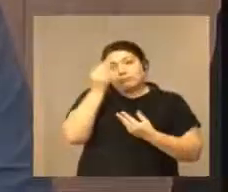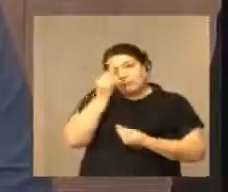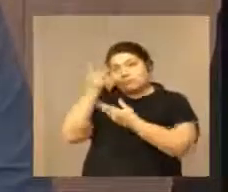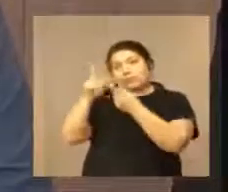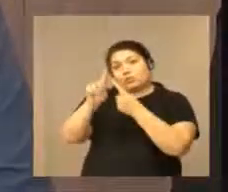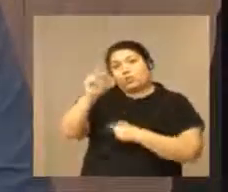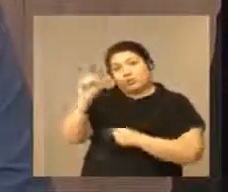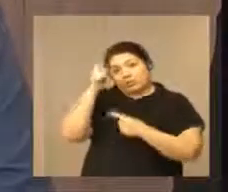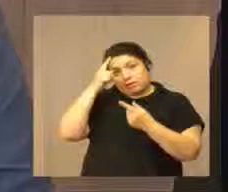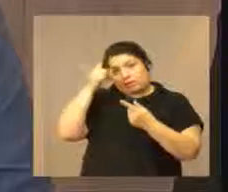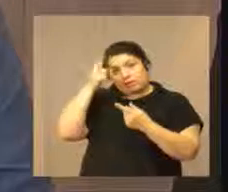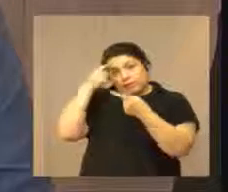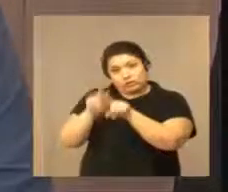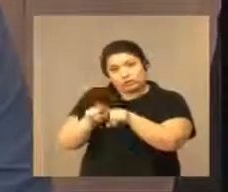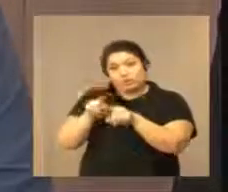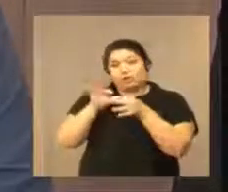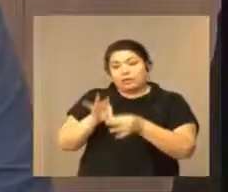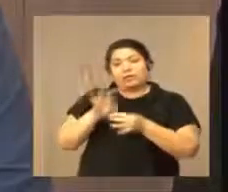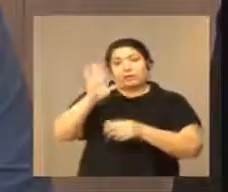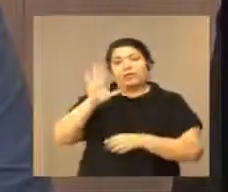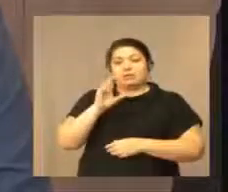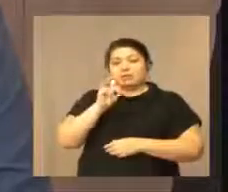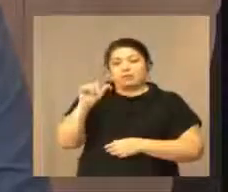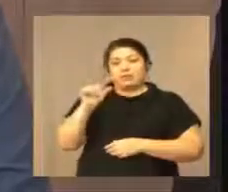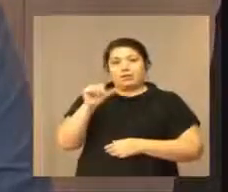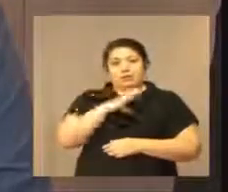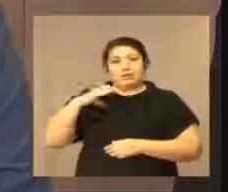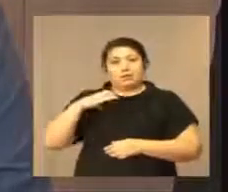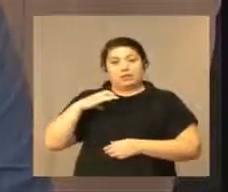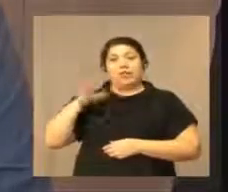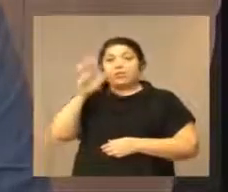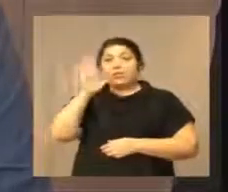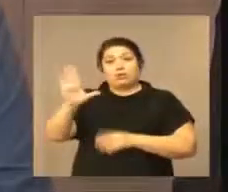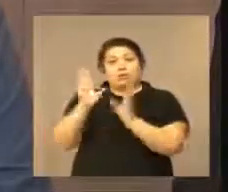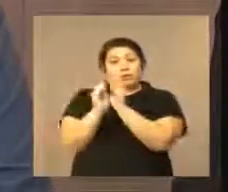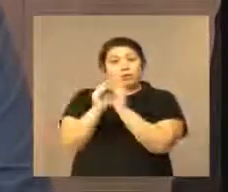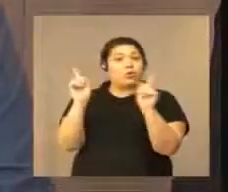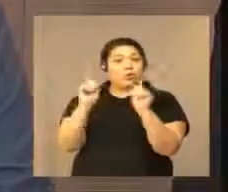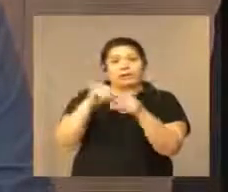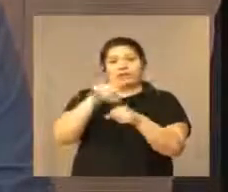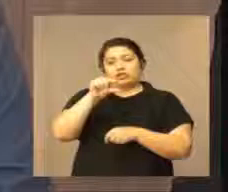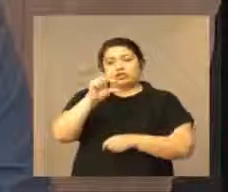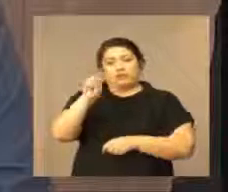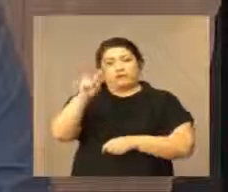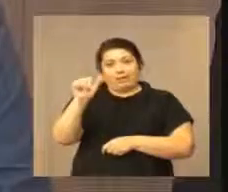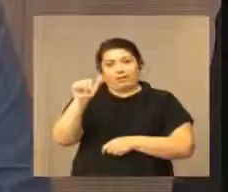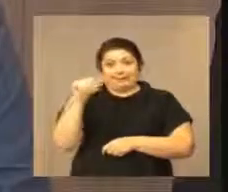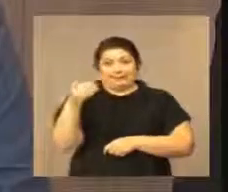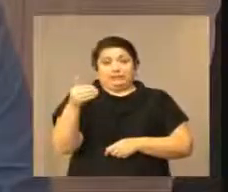Convention on the Rights of Persons with Disabilities Committee. This is to take place in Geneva in April.